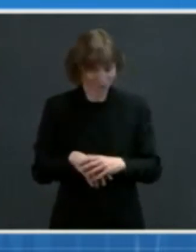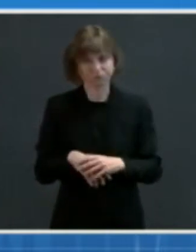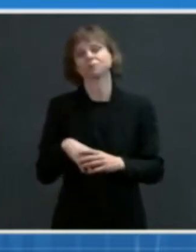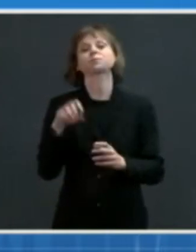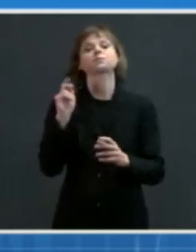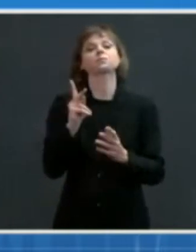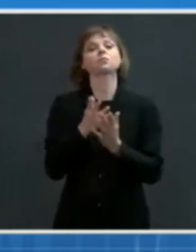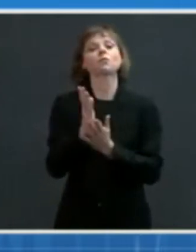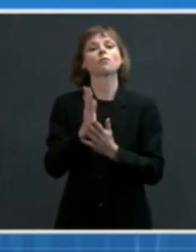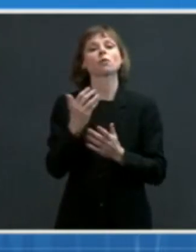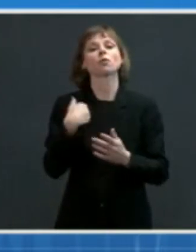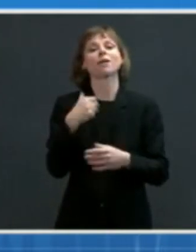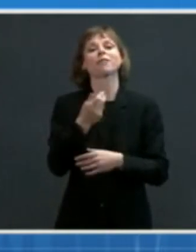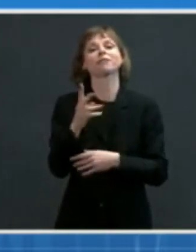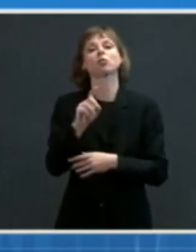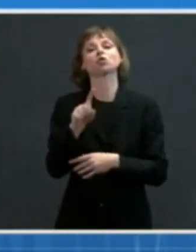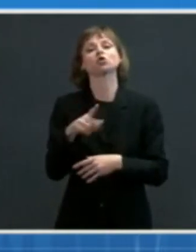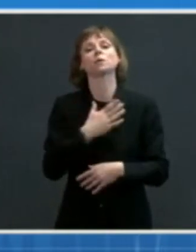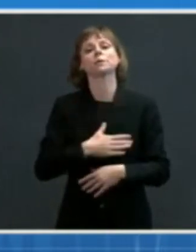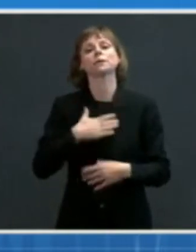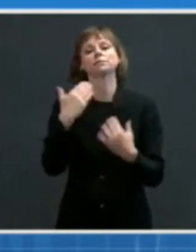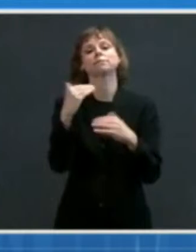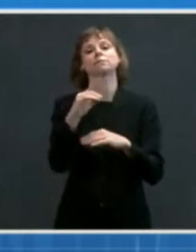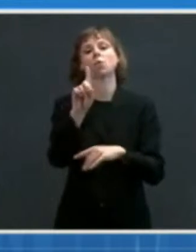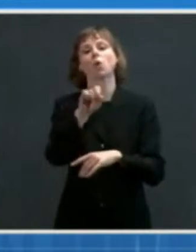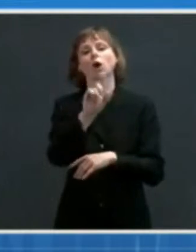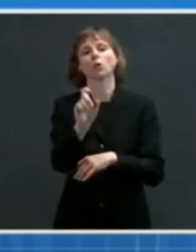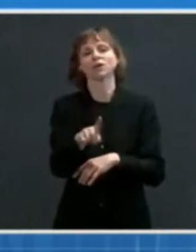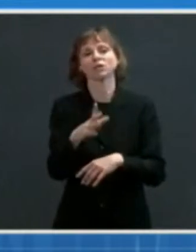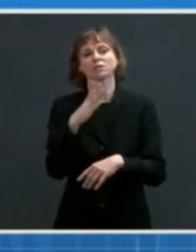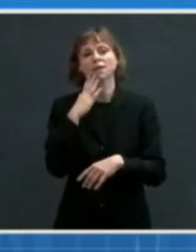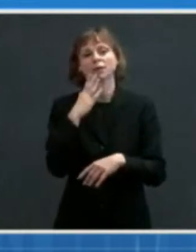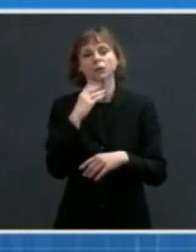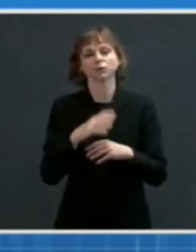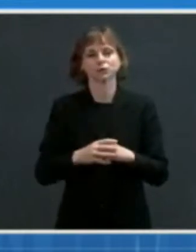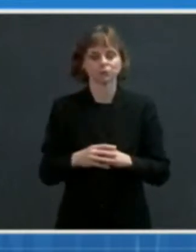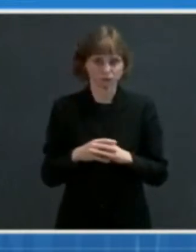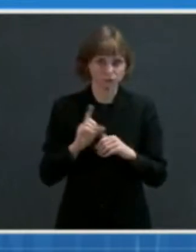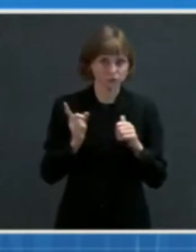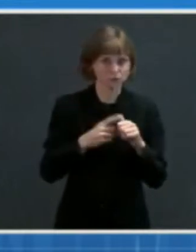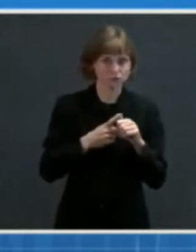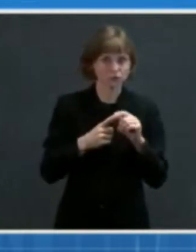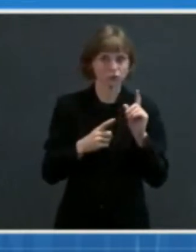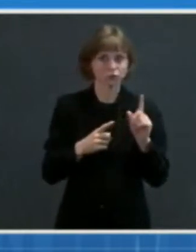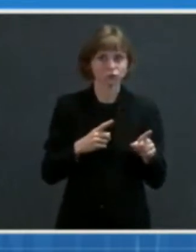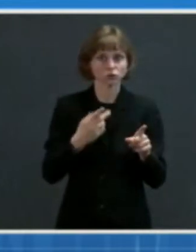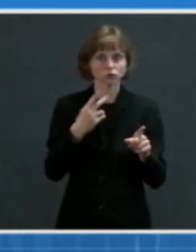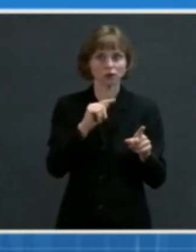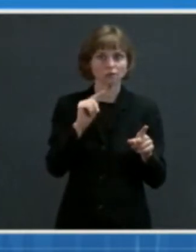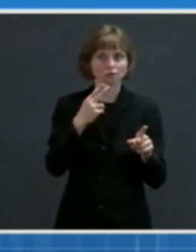few questions, and please keep your questions to one question. My first one will go to Morgan Chalfen at The Hill.